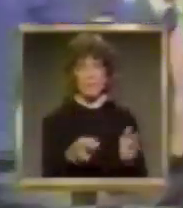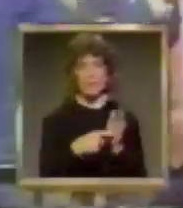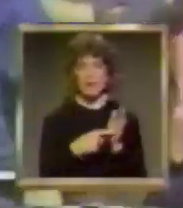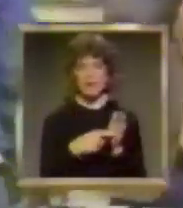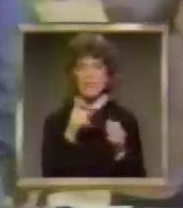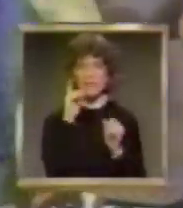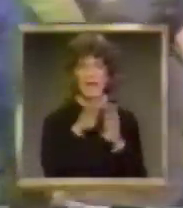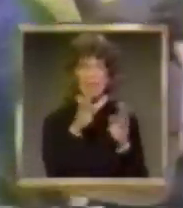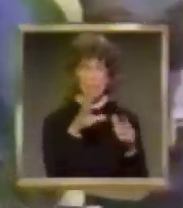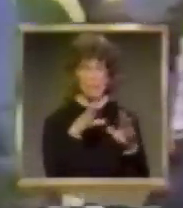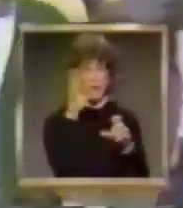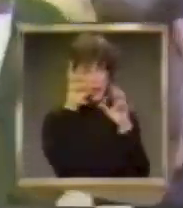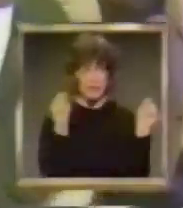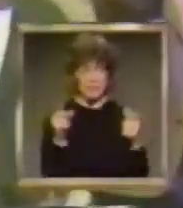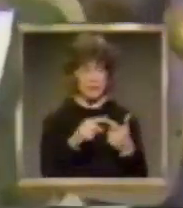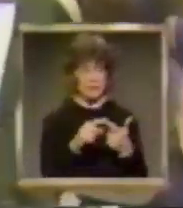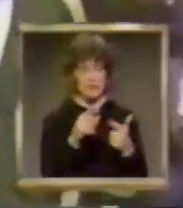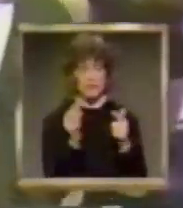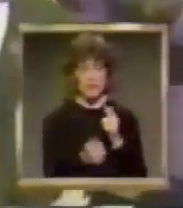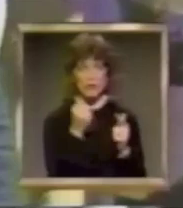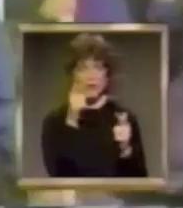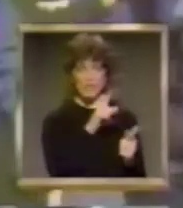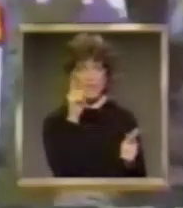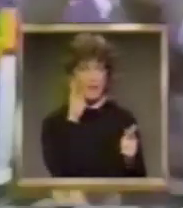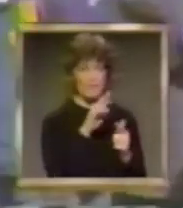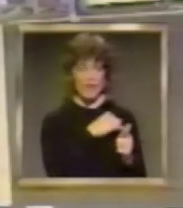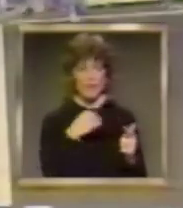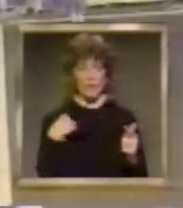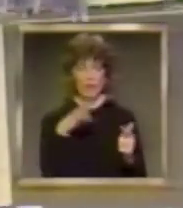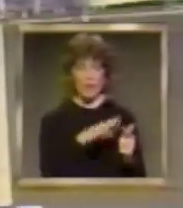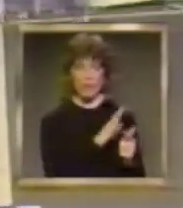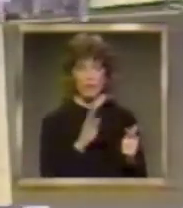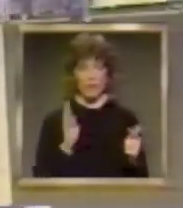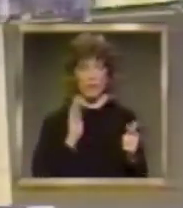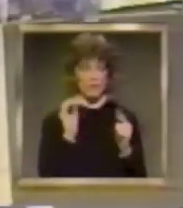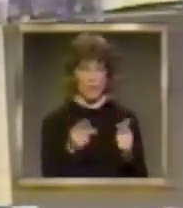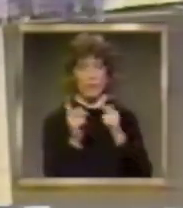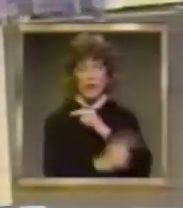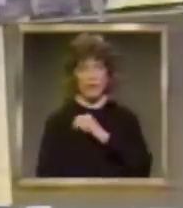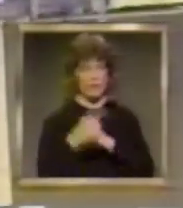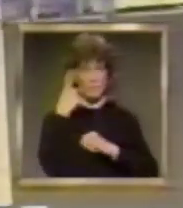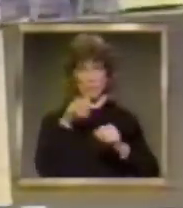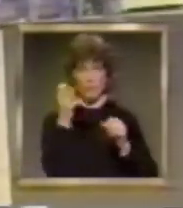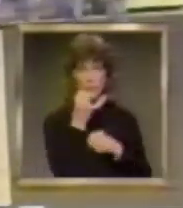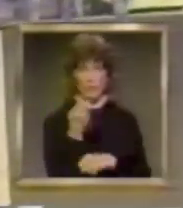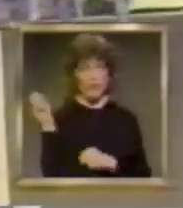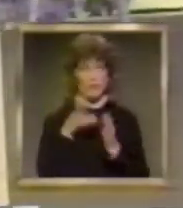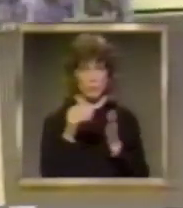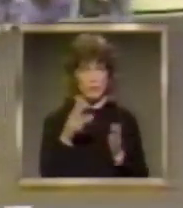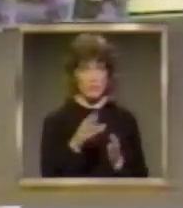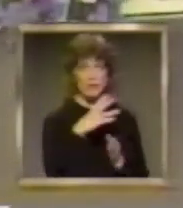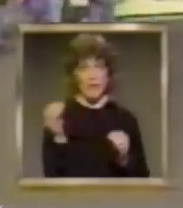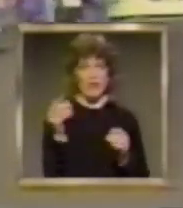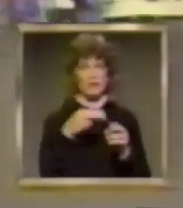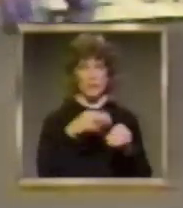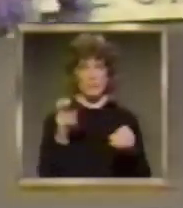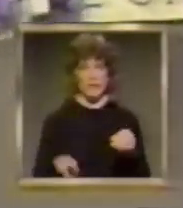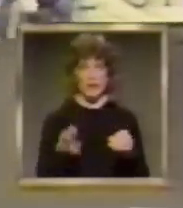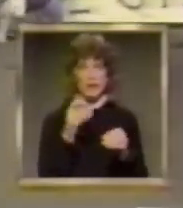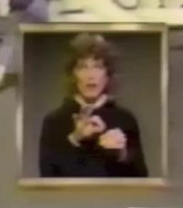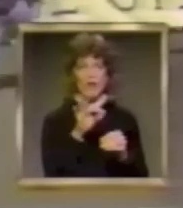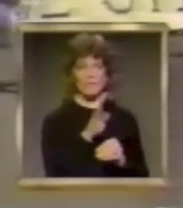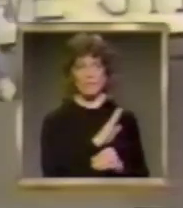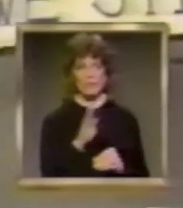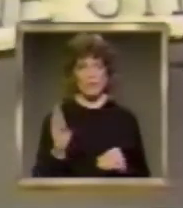A deaf president, a majority of deaf members on the Board of Trustees, no punishment for protesting students, and the resignation of Board